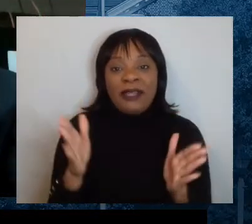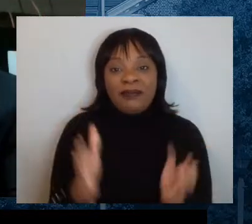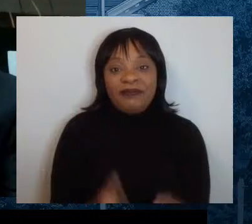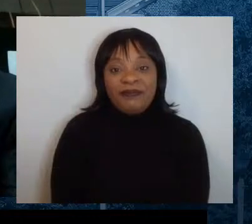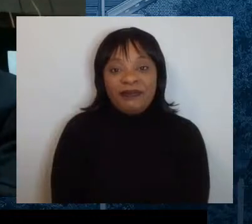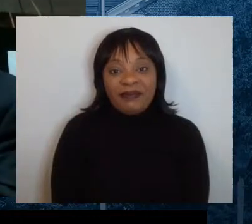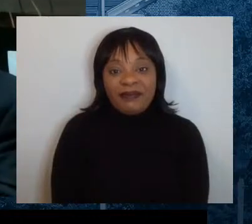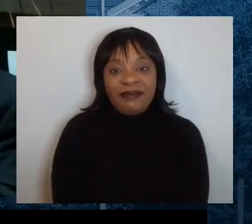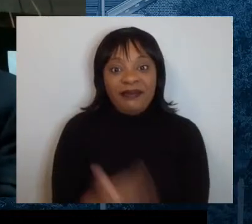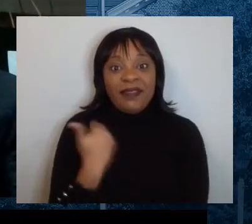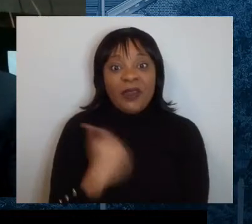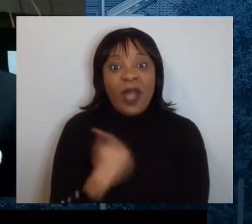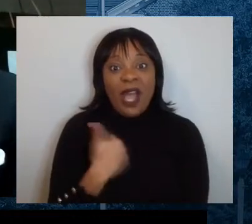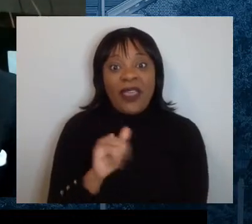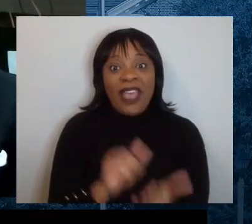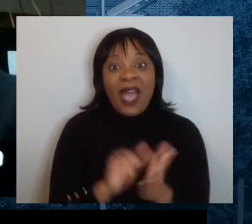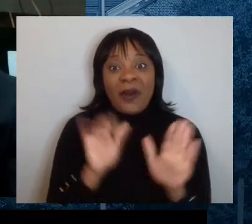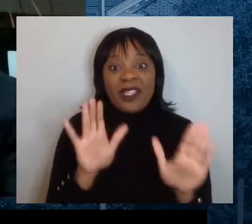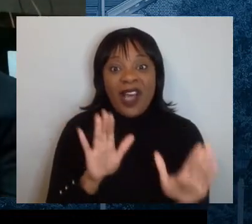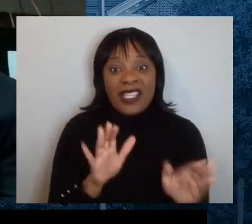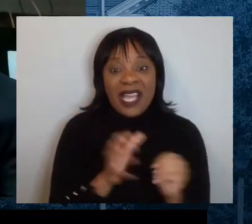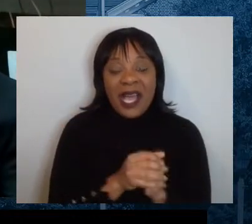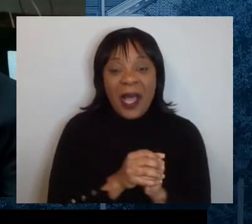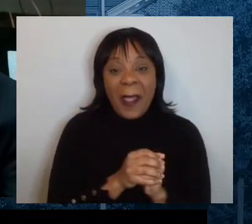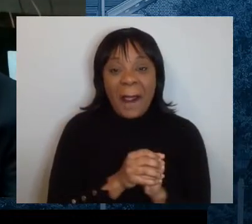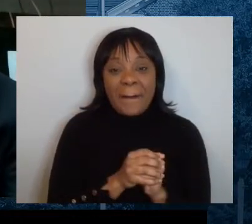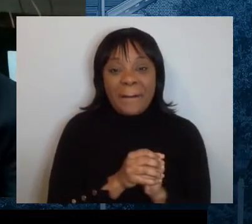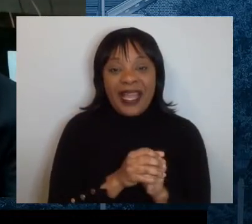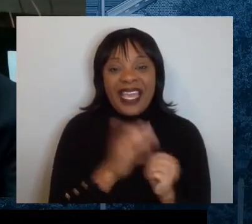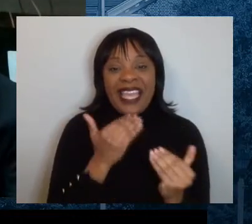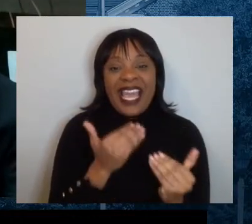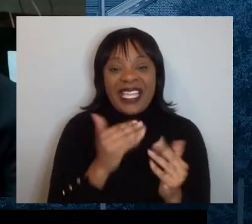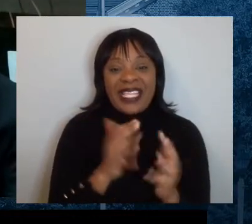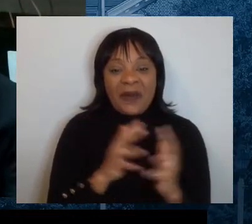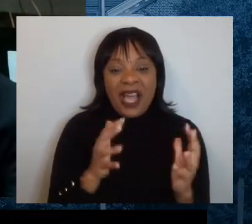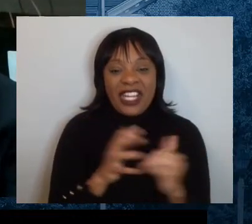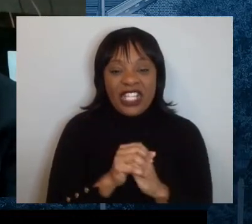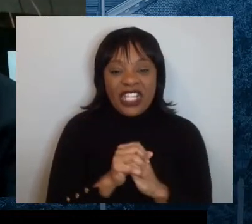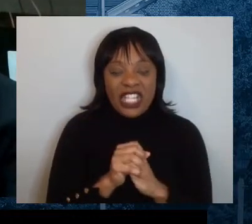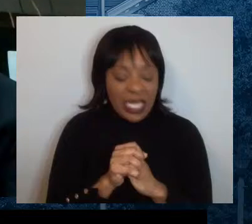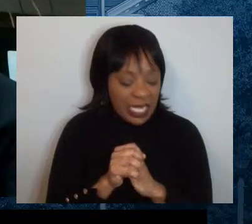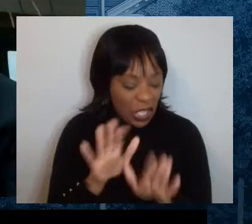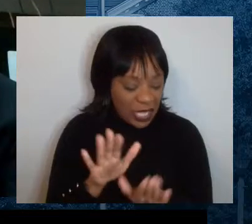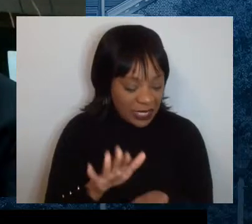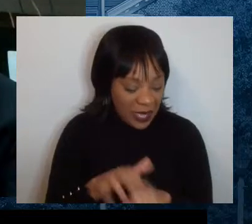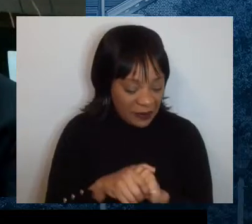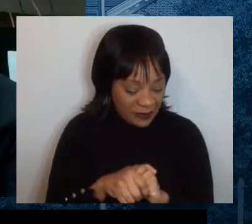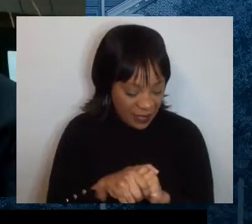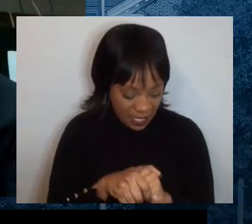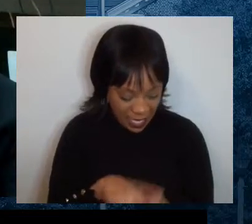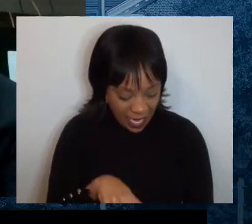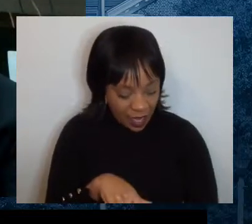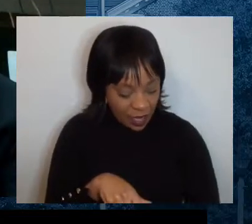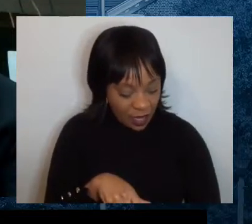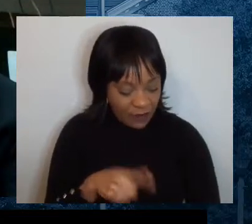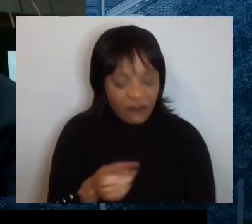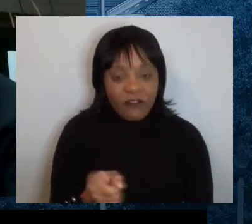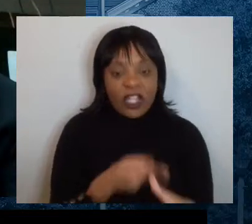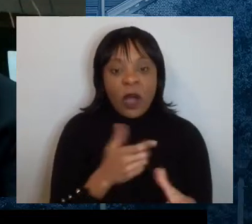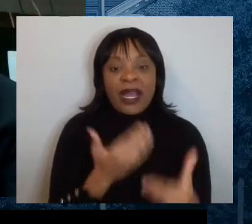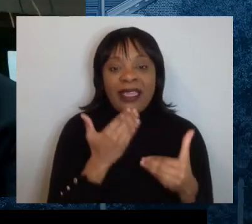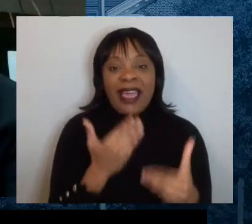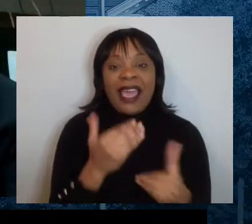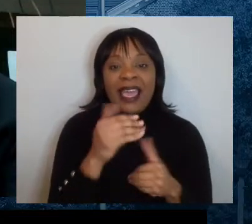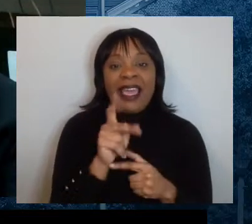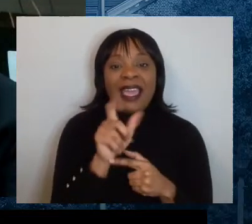Wow, that was awesome. Thank you so much. This is awesome. Well, first I want to thank Kelly Klein and the Selbyville